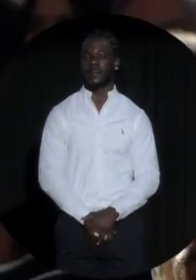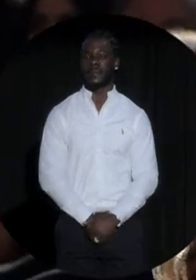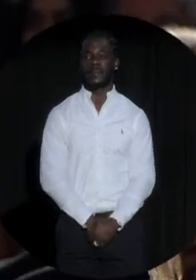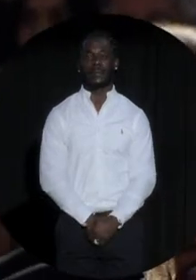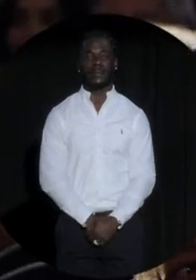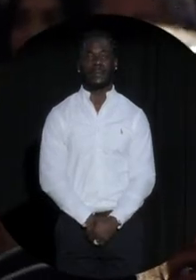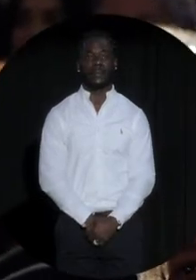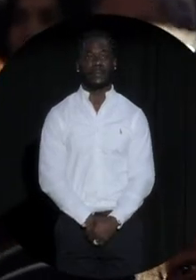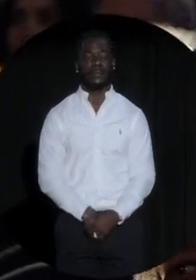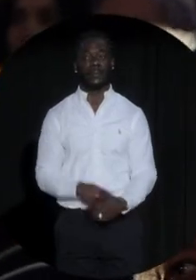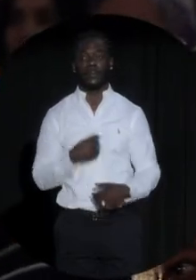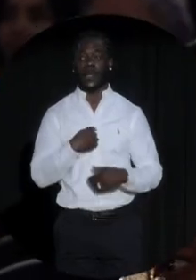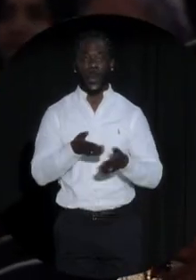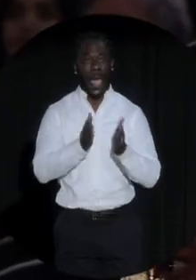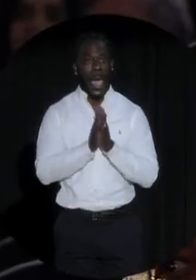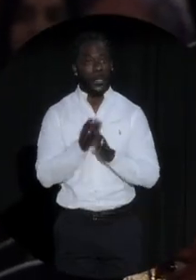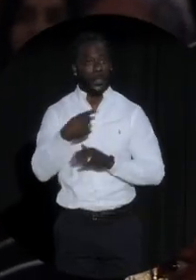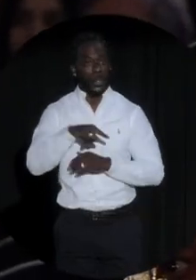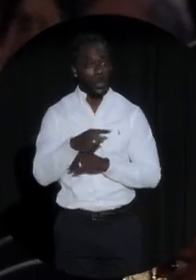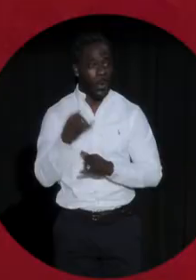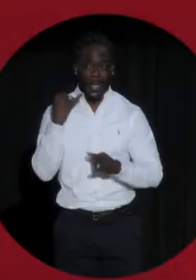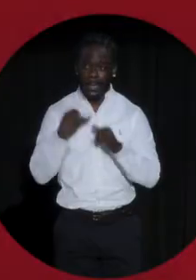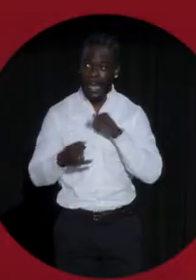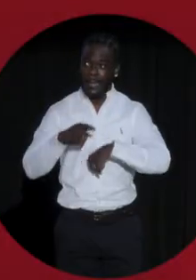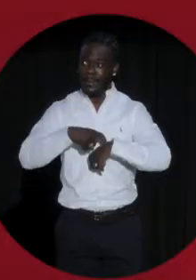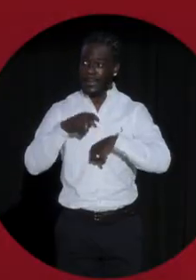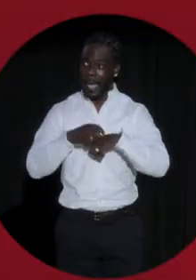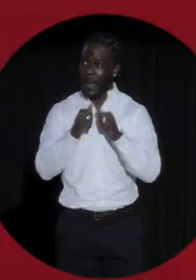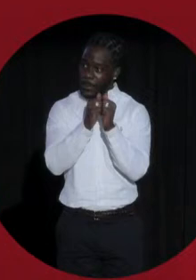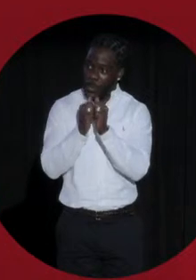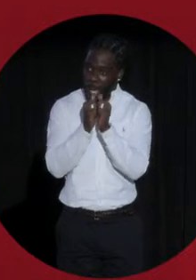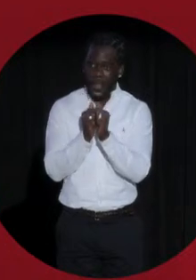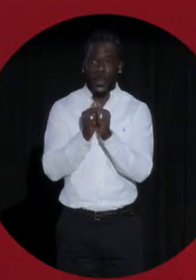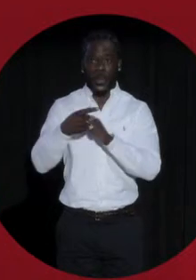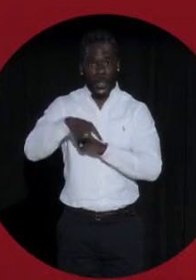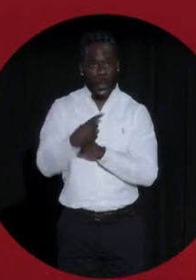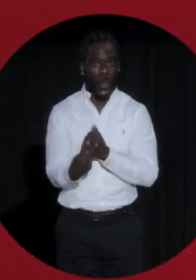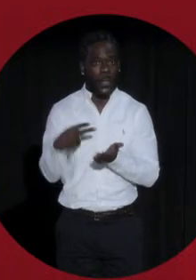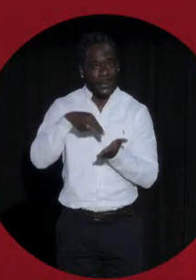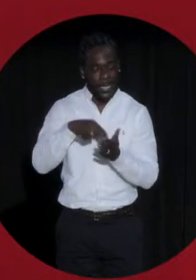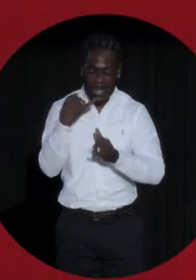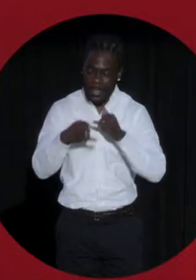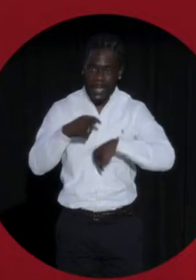And I'm going to ask you one last time as an audience, will you please stand?